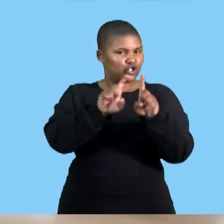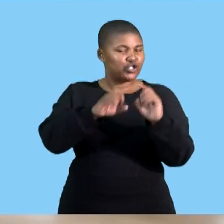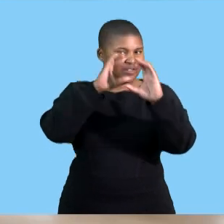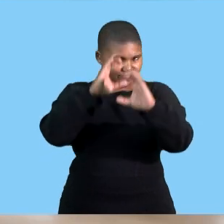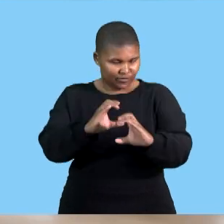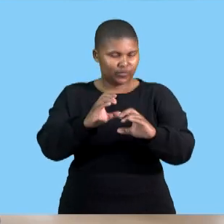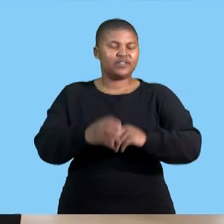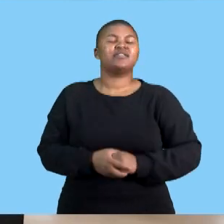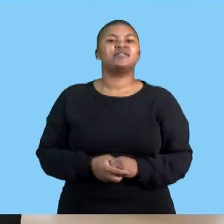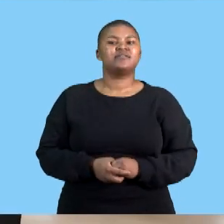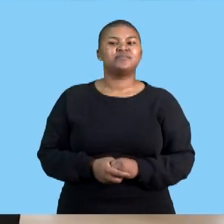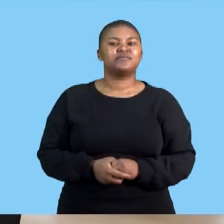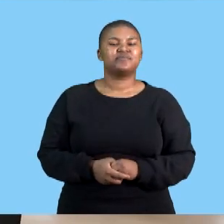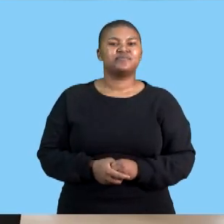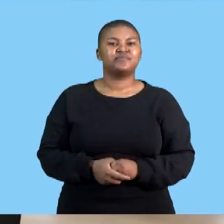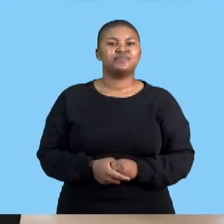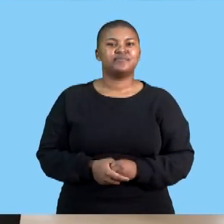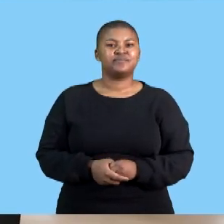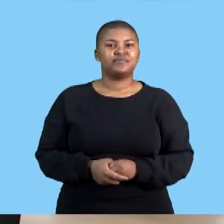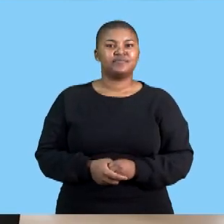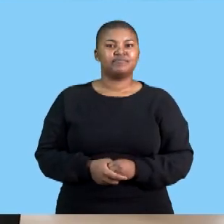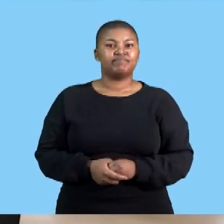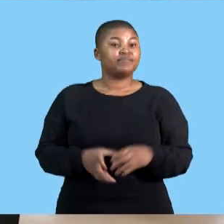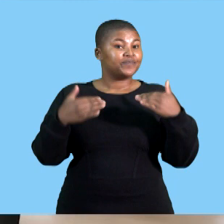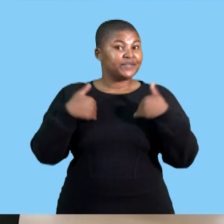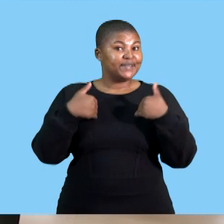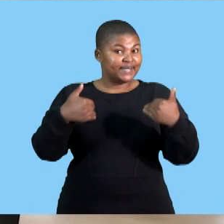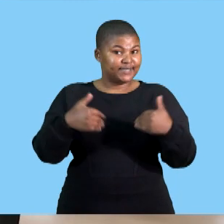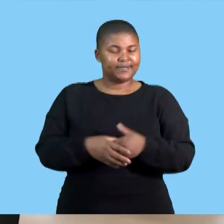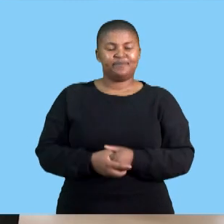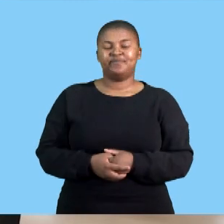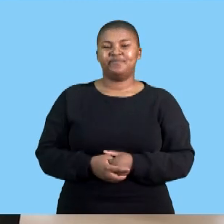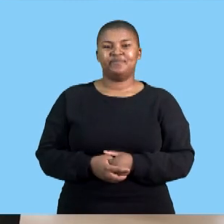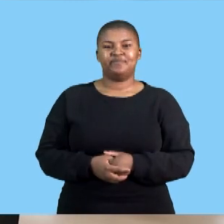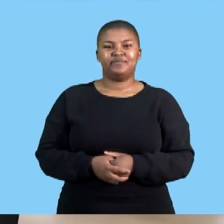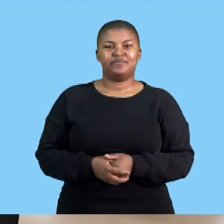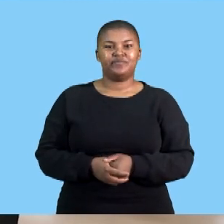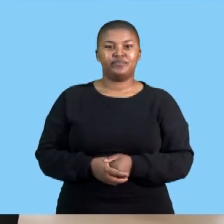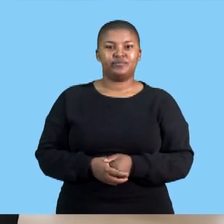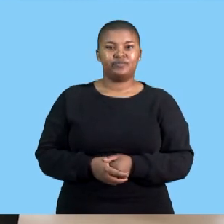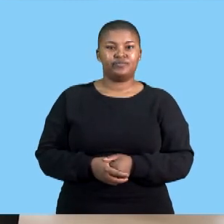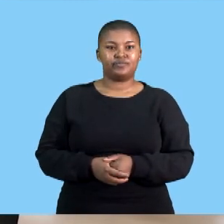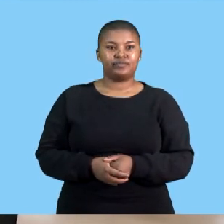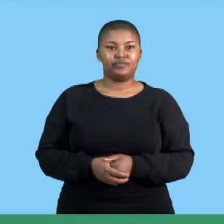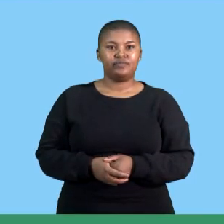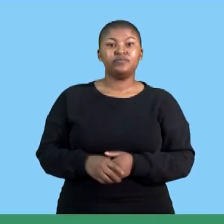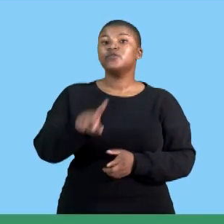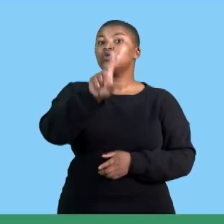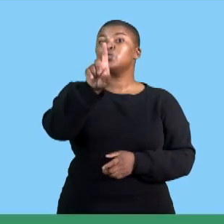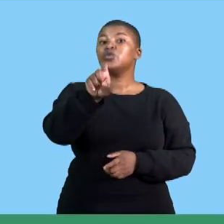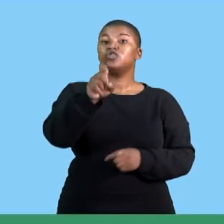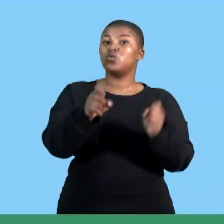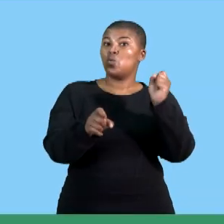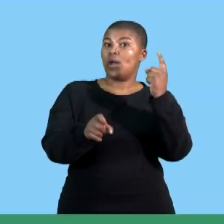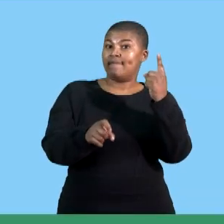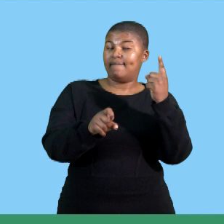as the application questions. Let's start then with our practice question. The